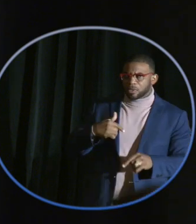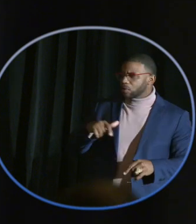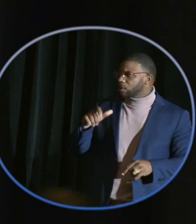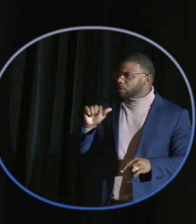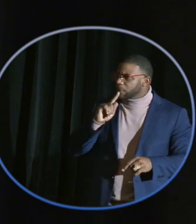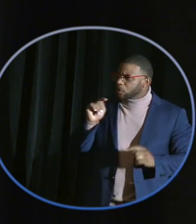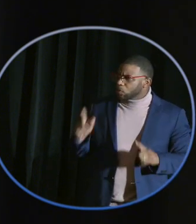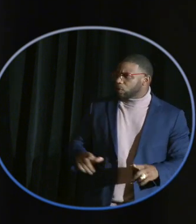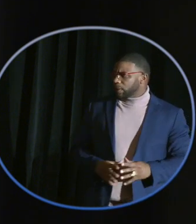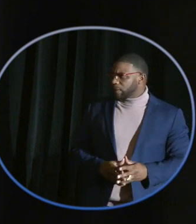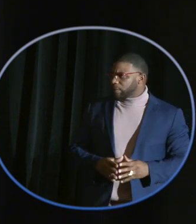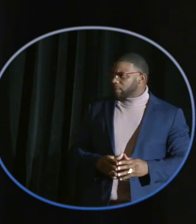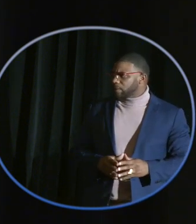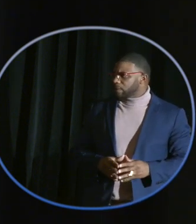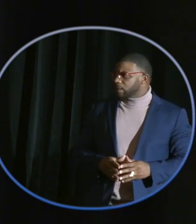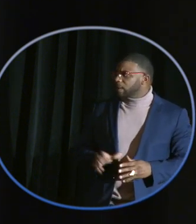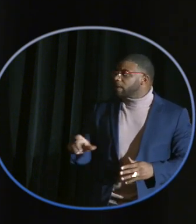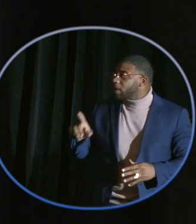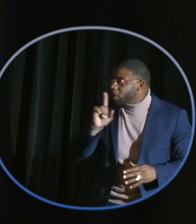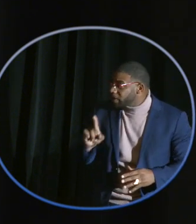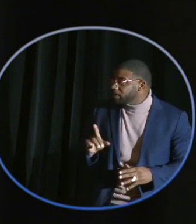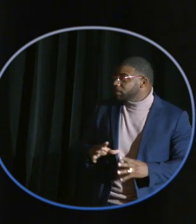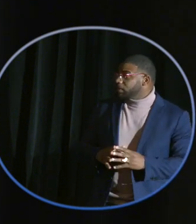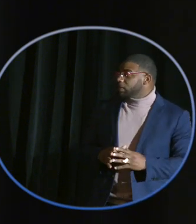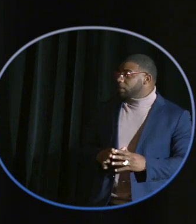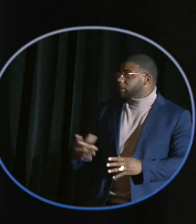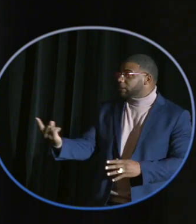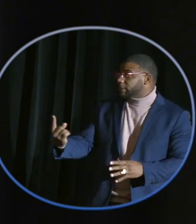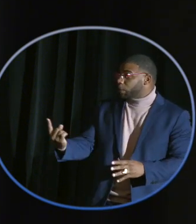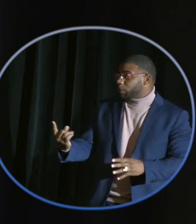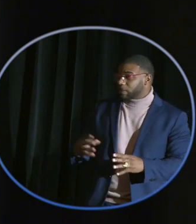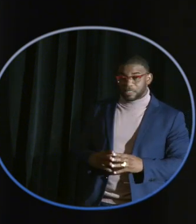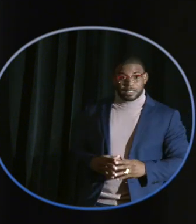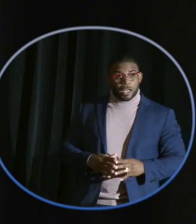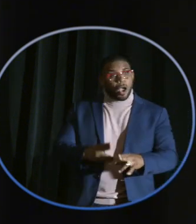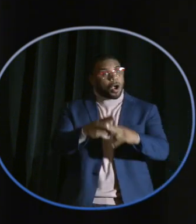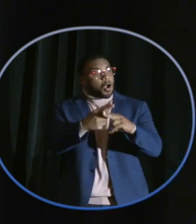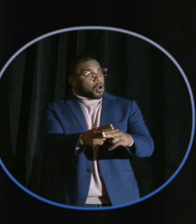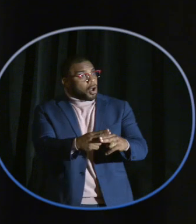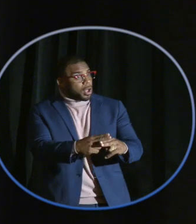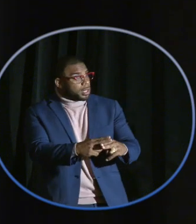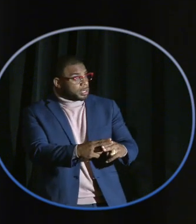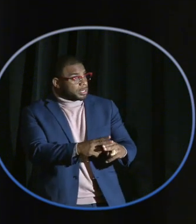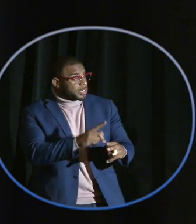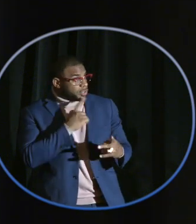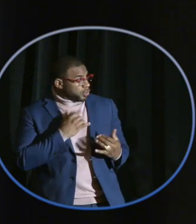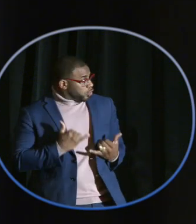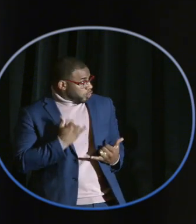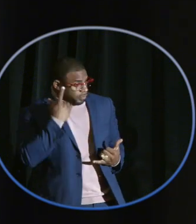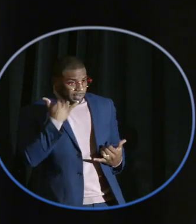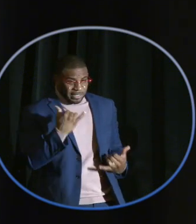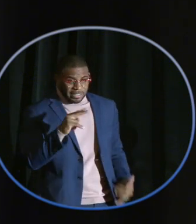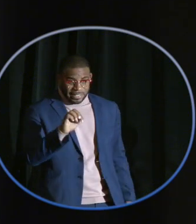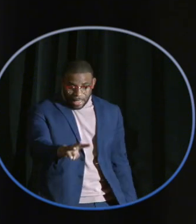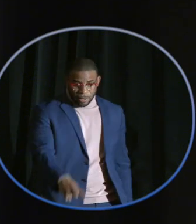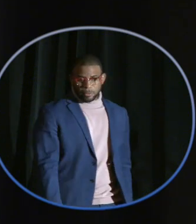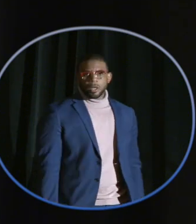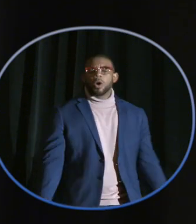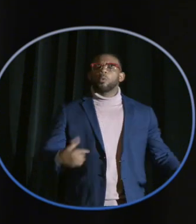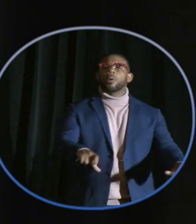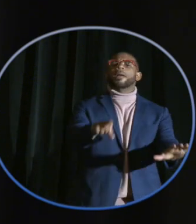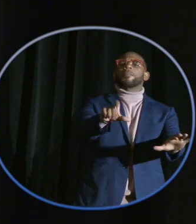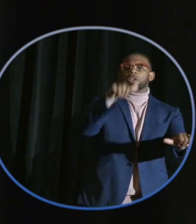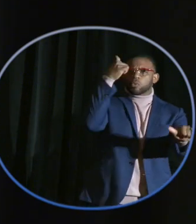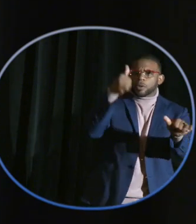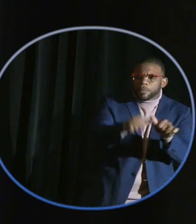too late, and there is something called the fierce urgency of now. We